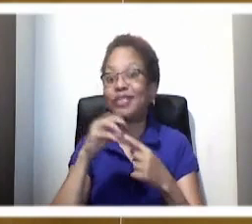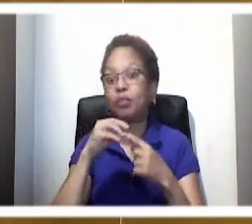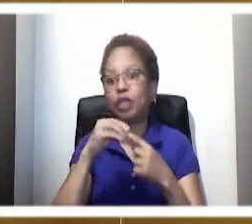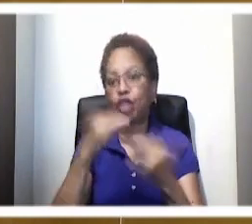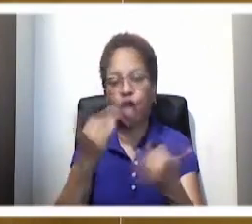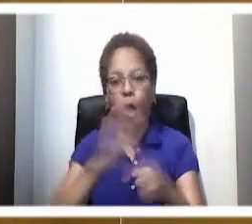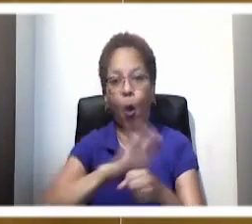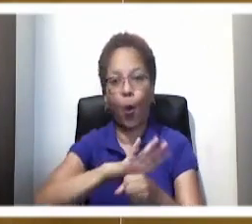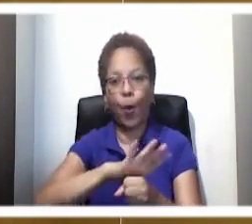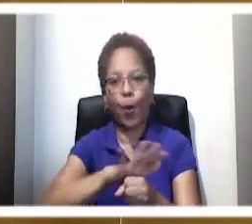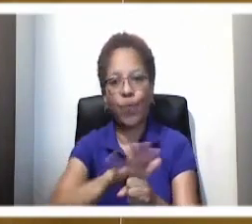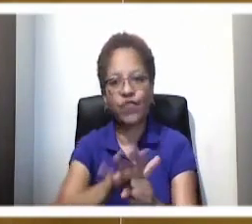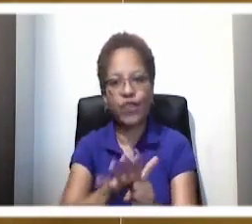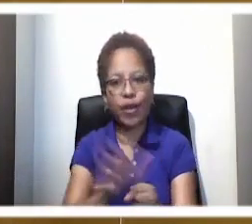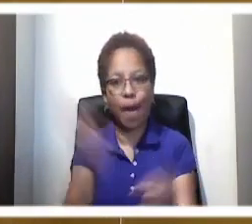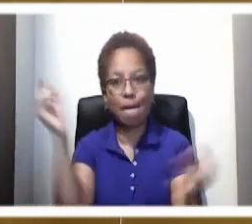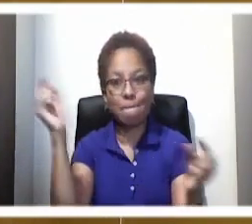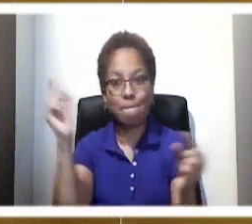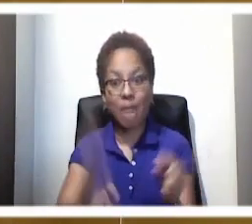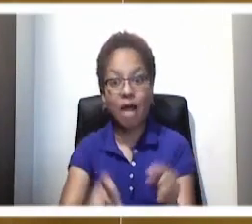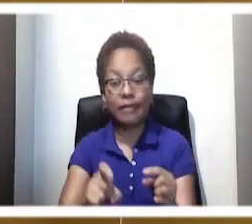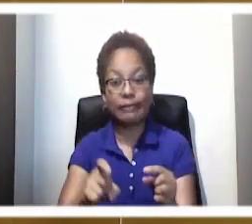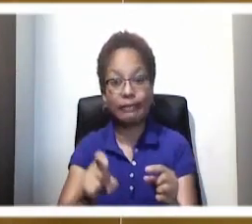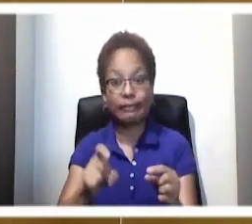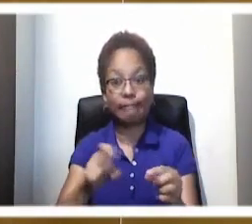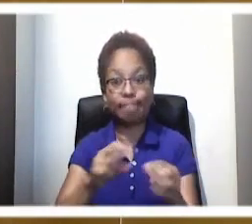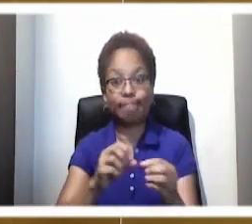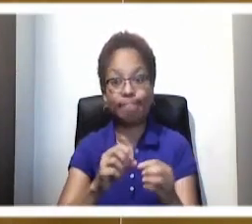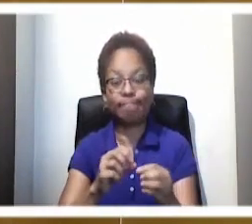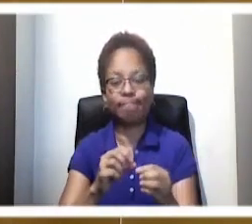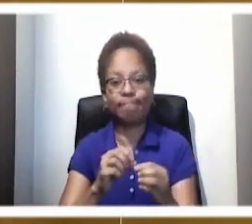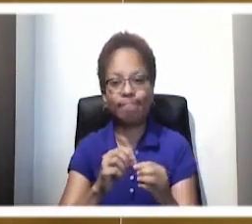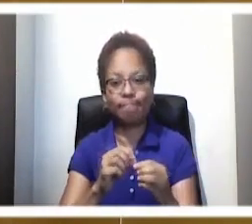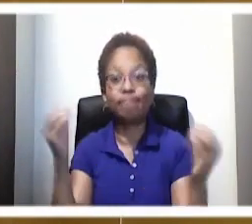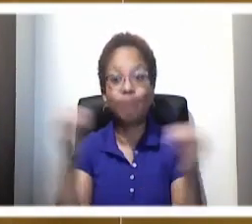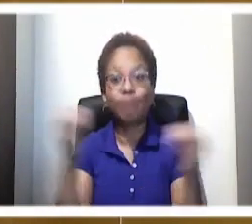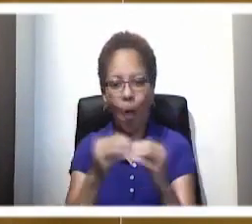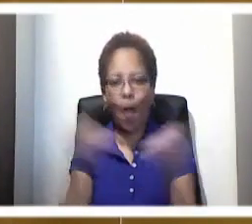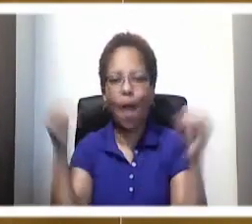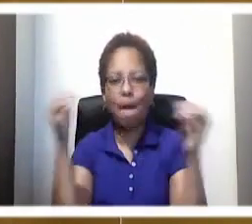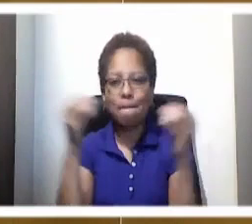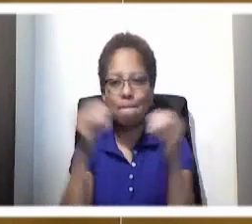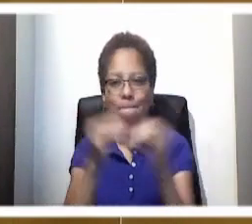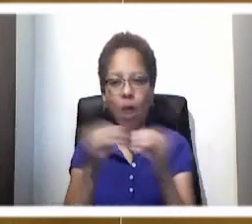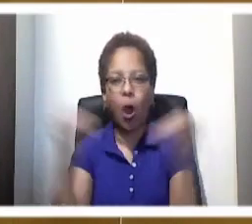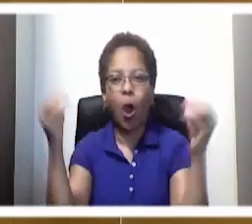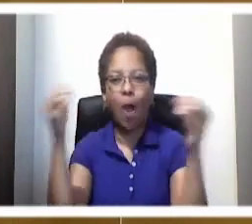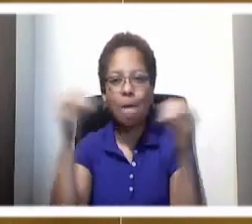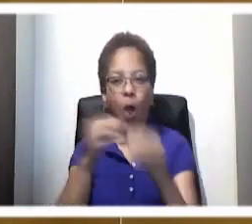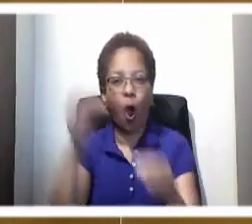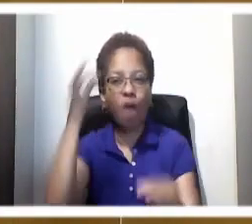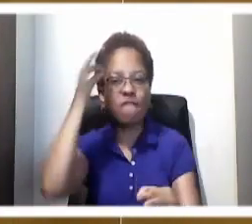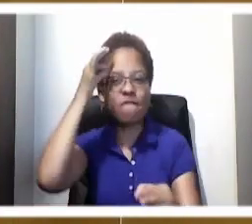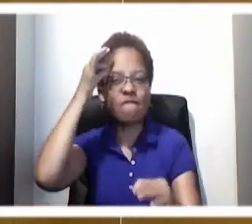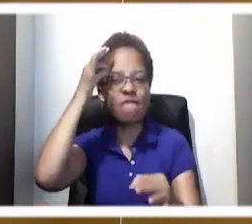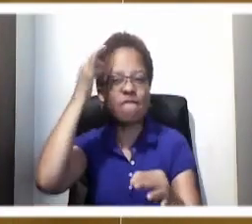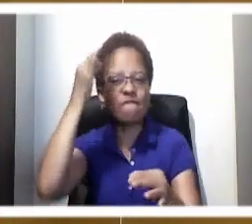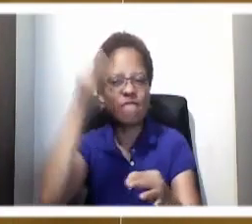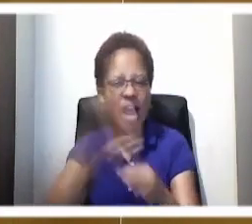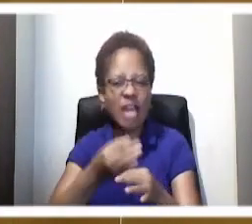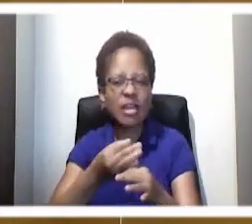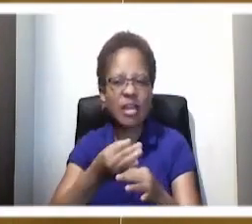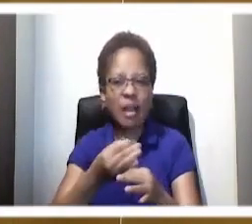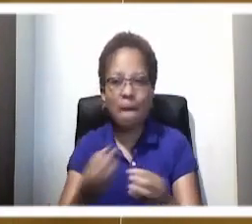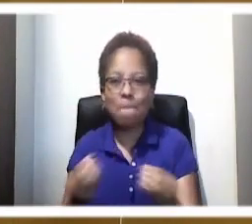time fanning that little spark and do not allow it to be